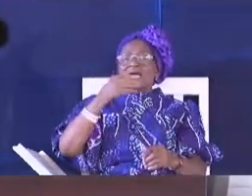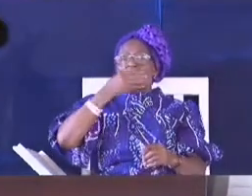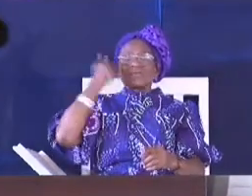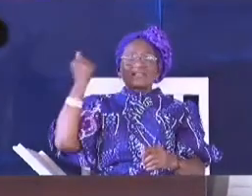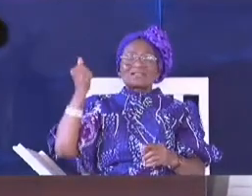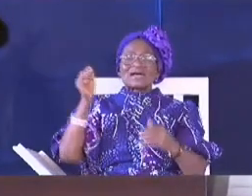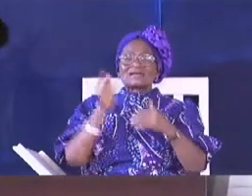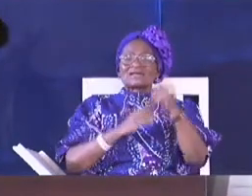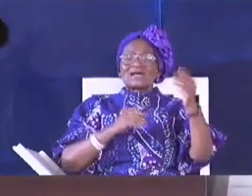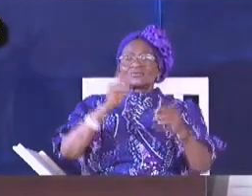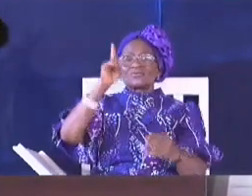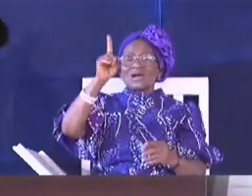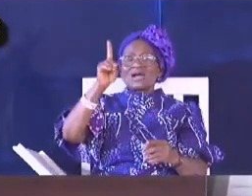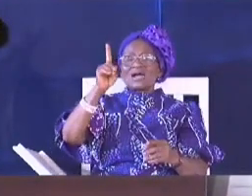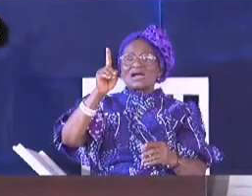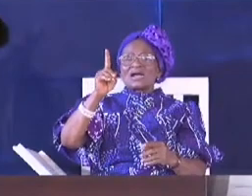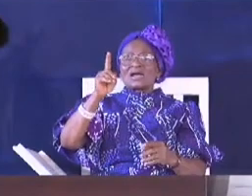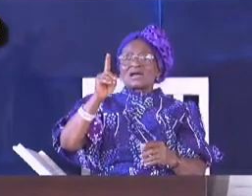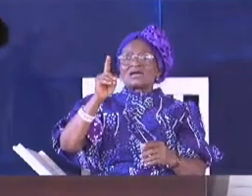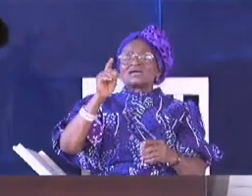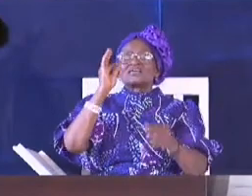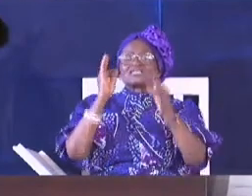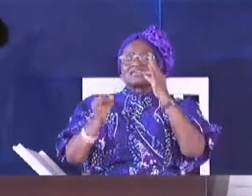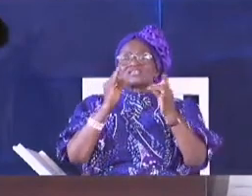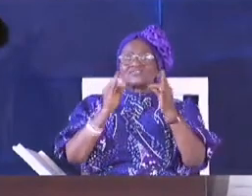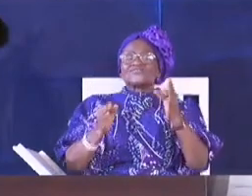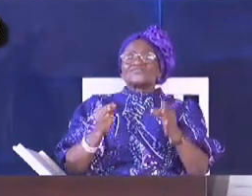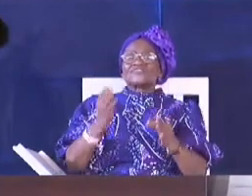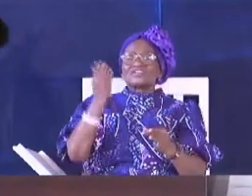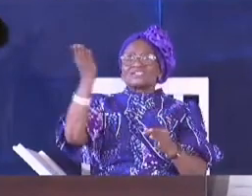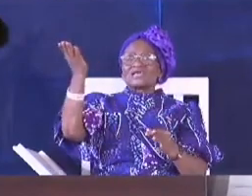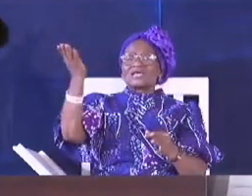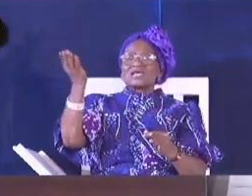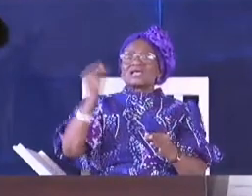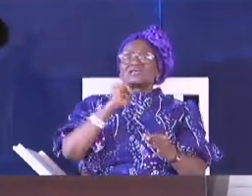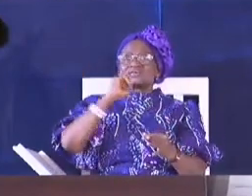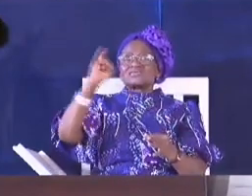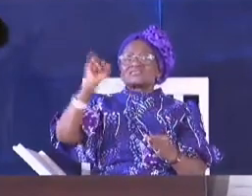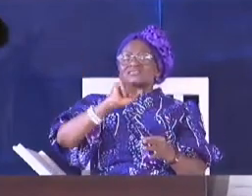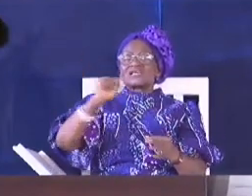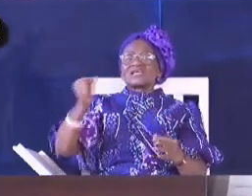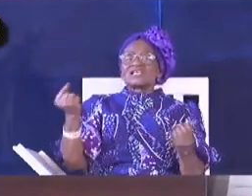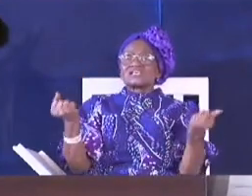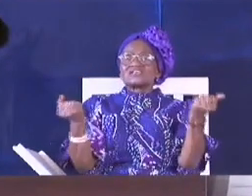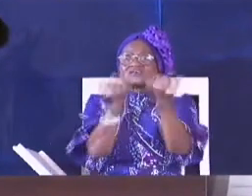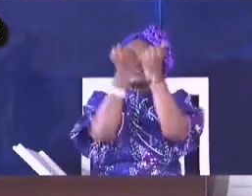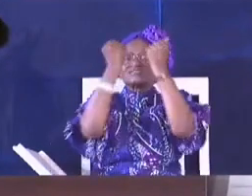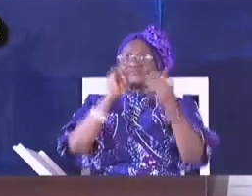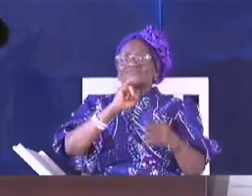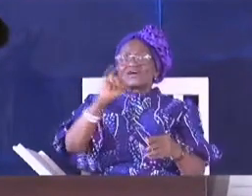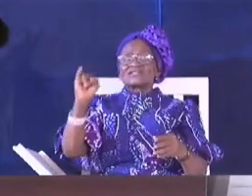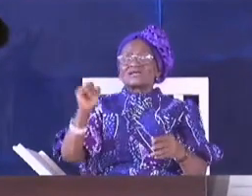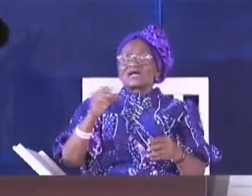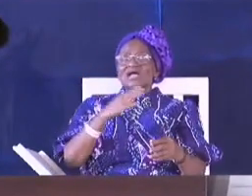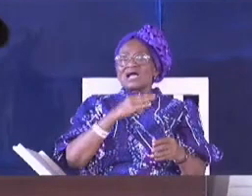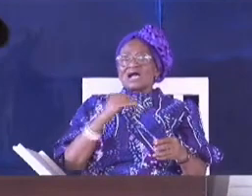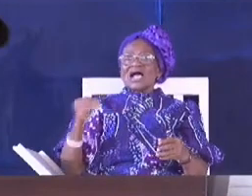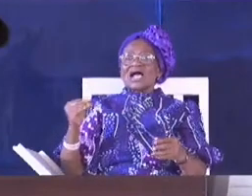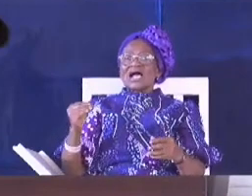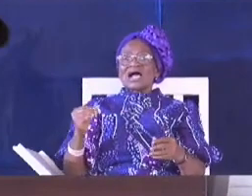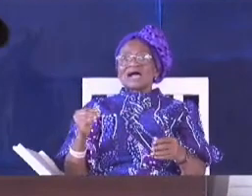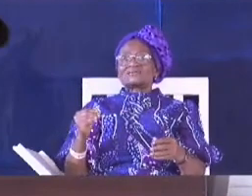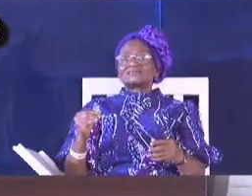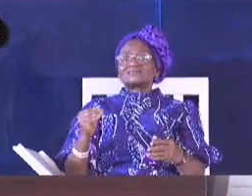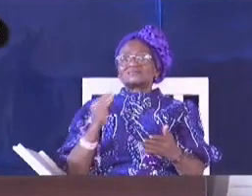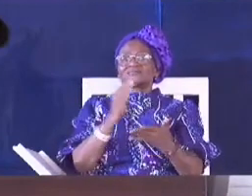He said, if there's a quarrel, if there's a fight, and someone is knocked down, a second fellow